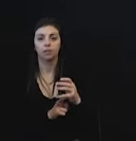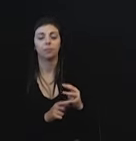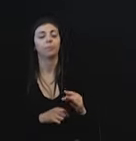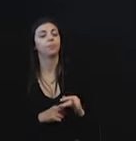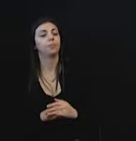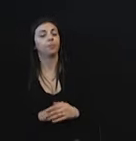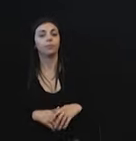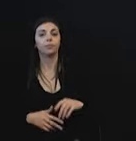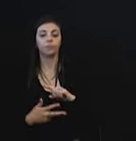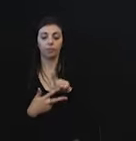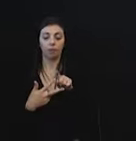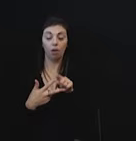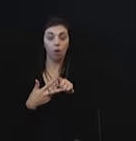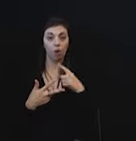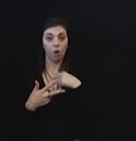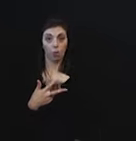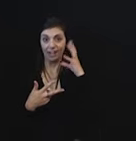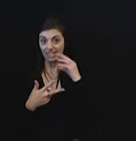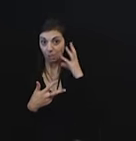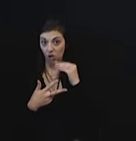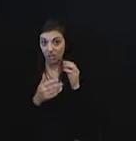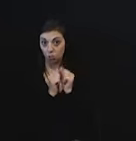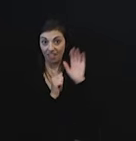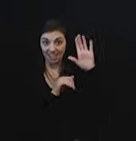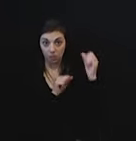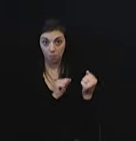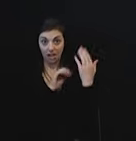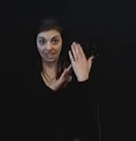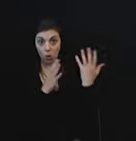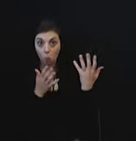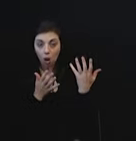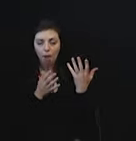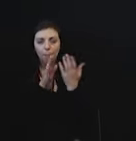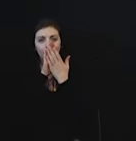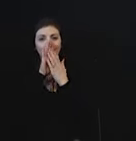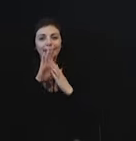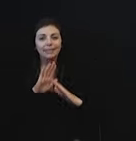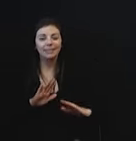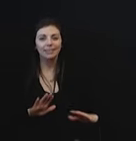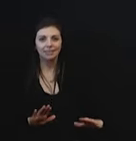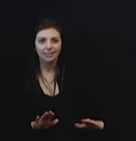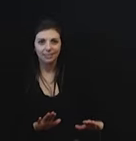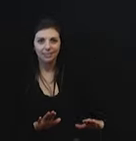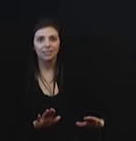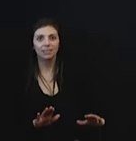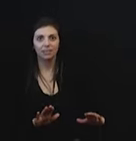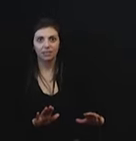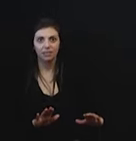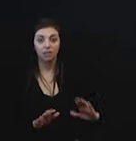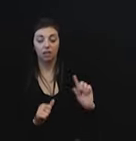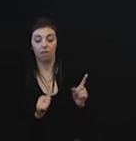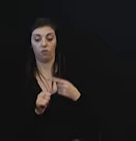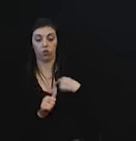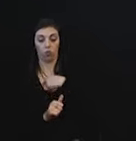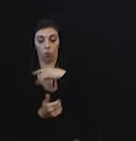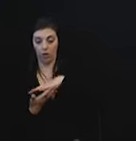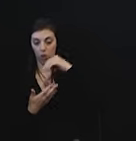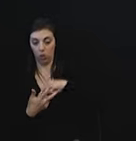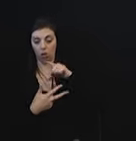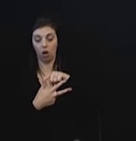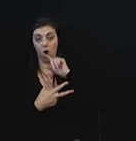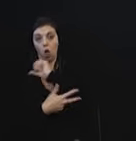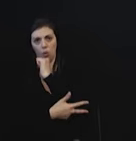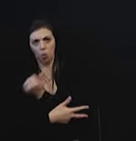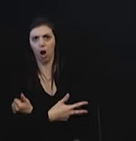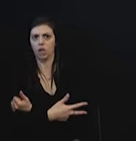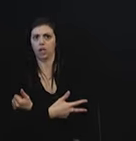his presence is peace. There is peace in his presence. We learned first that there is authority in